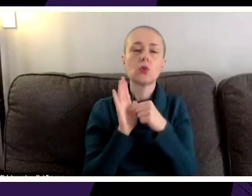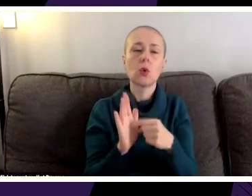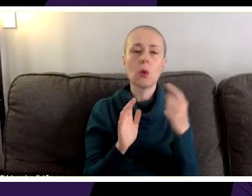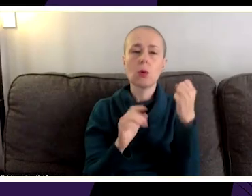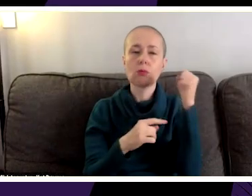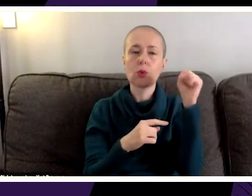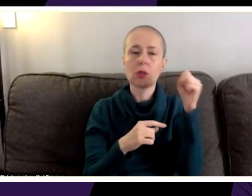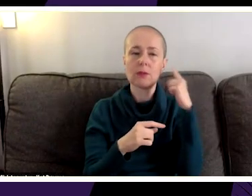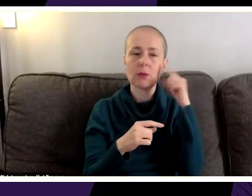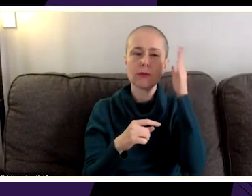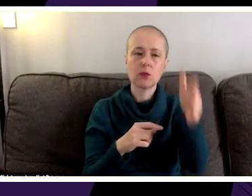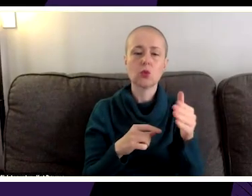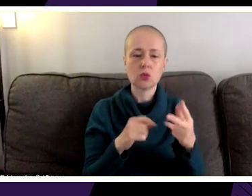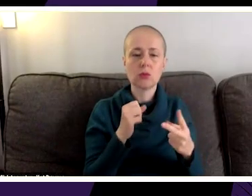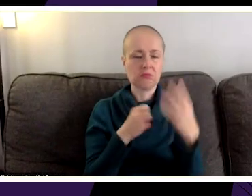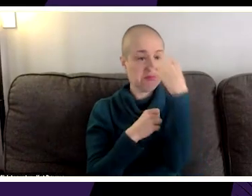hold in future.